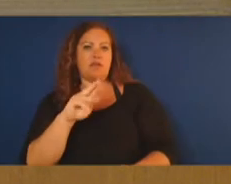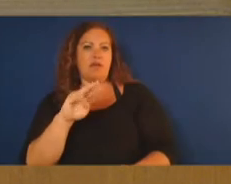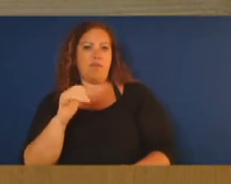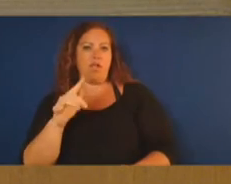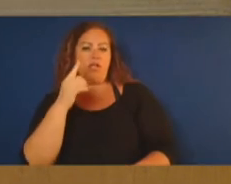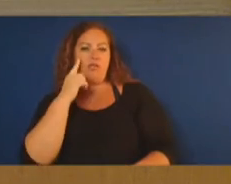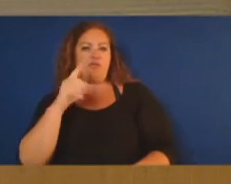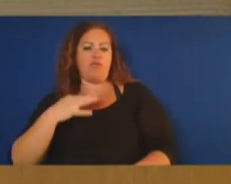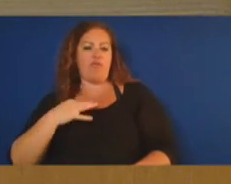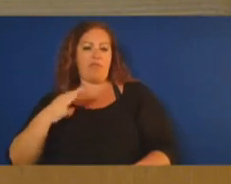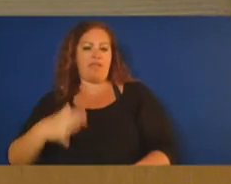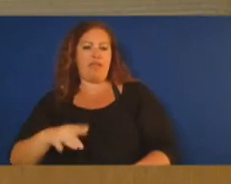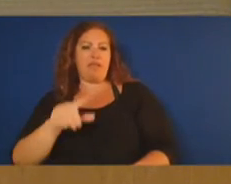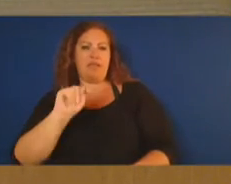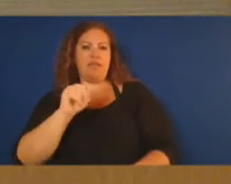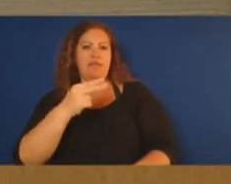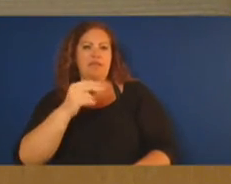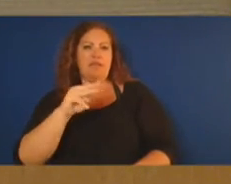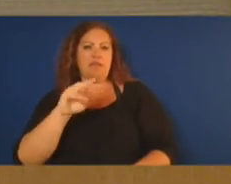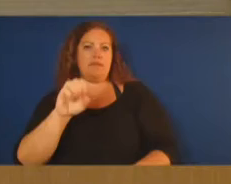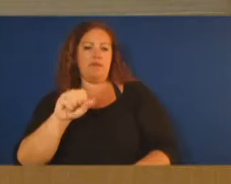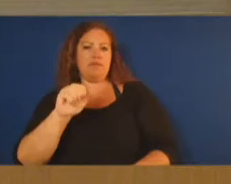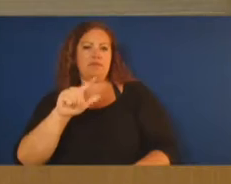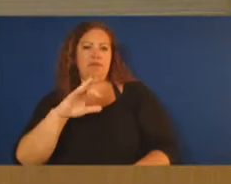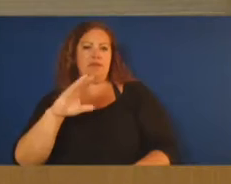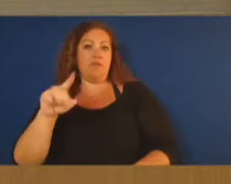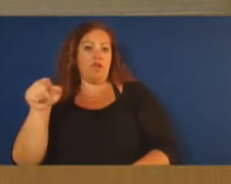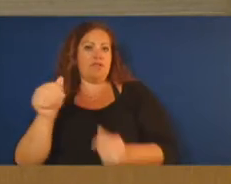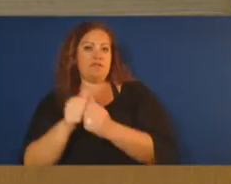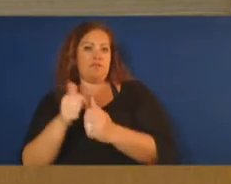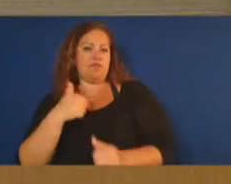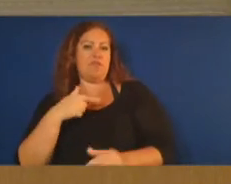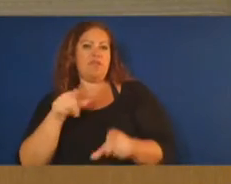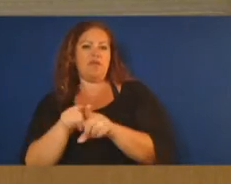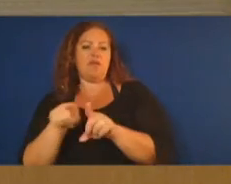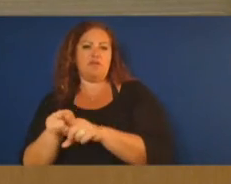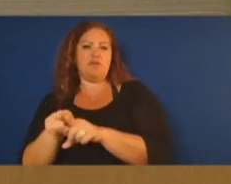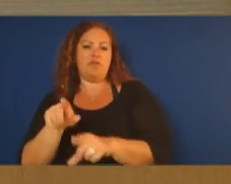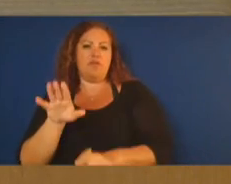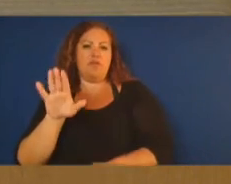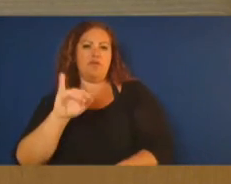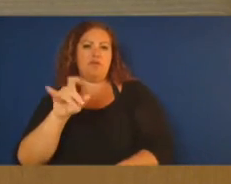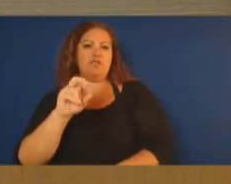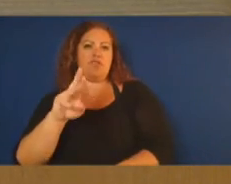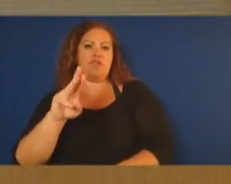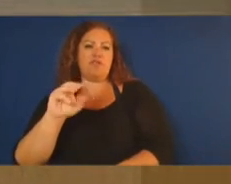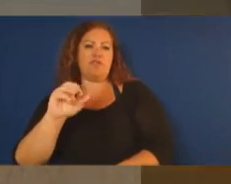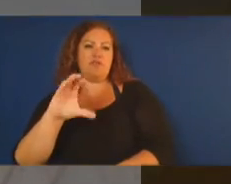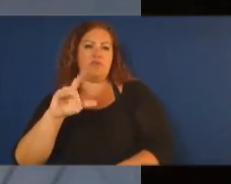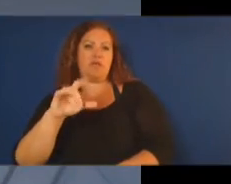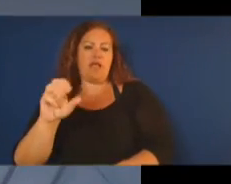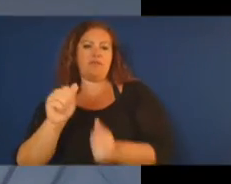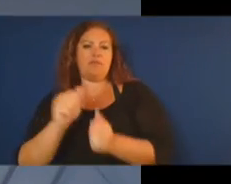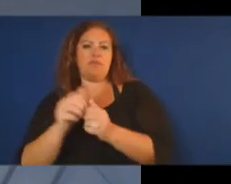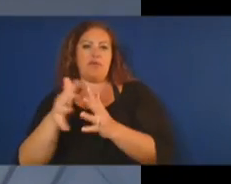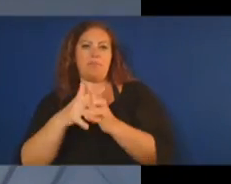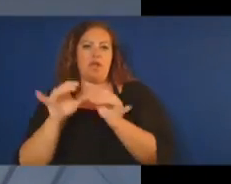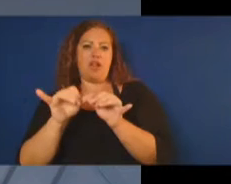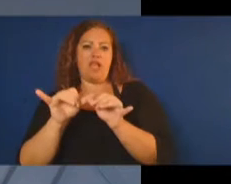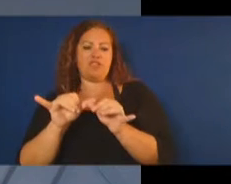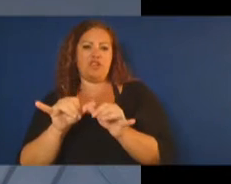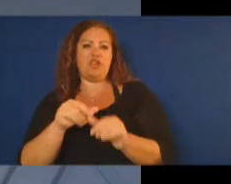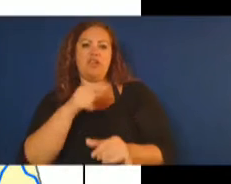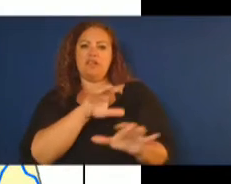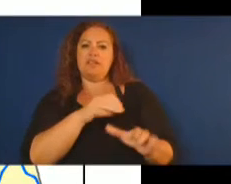Elrod Thomas is with me tonight as as is U Jennifer McAdams with American Eng engineering Mr Pon did a good job